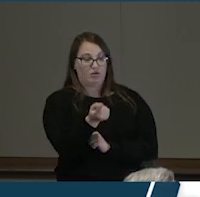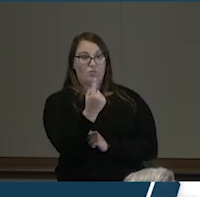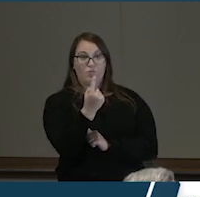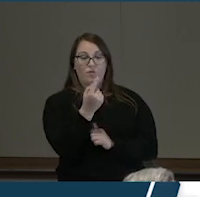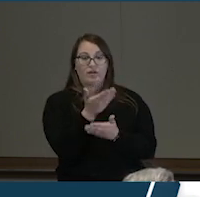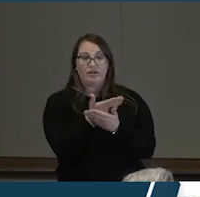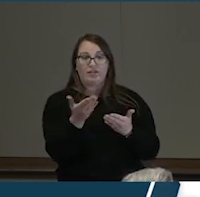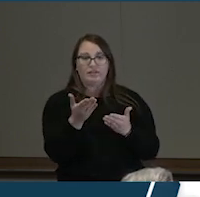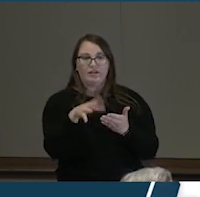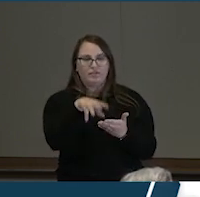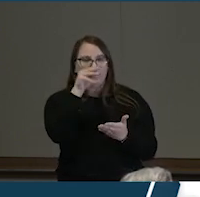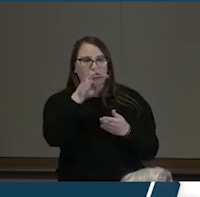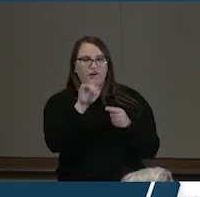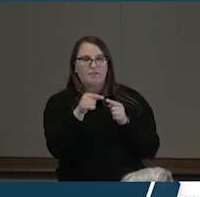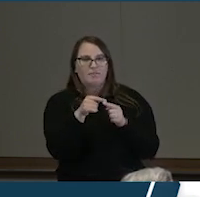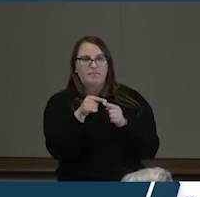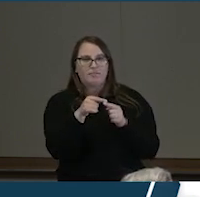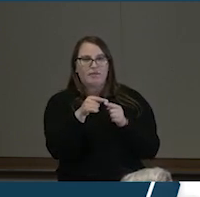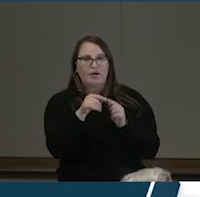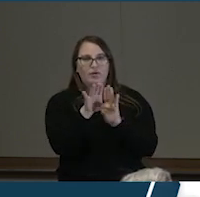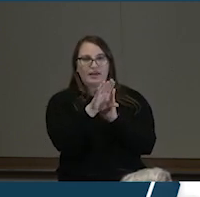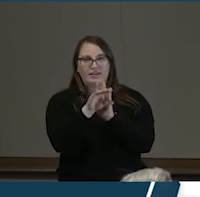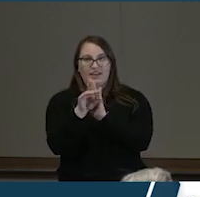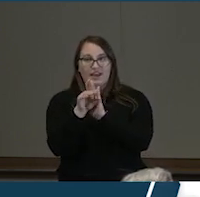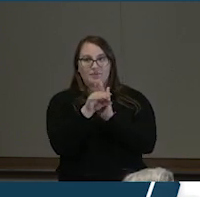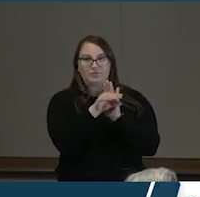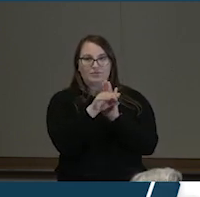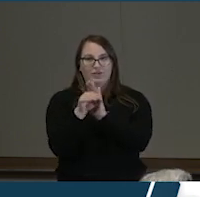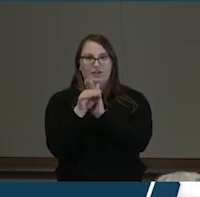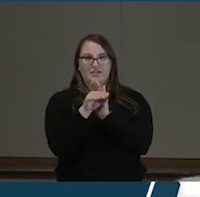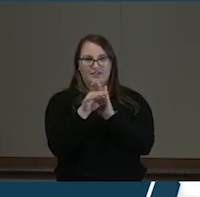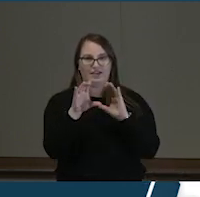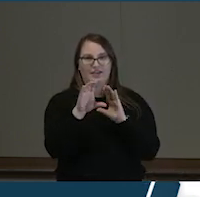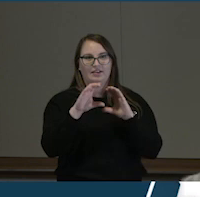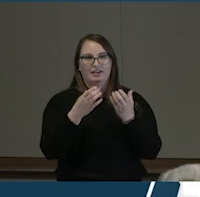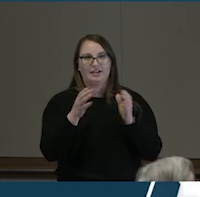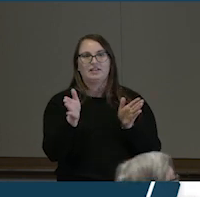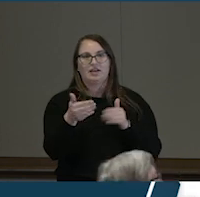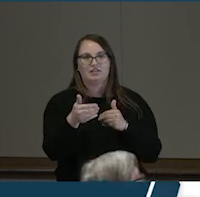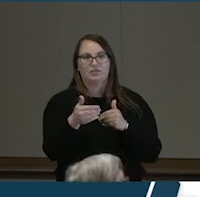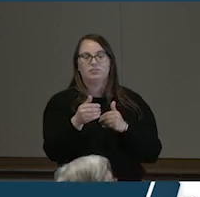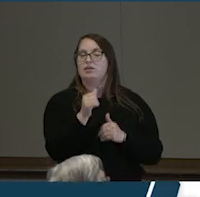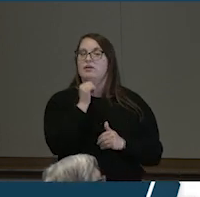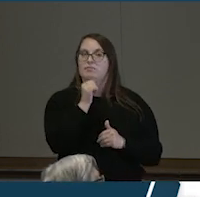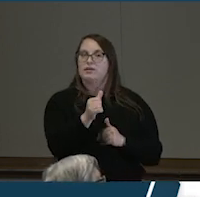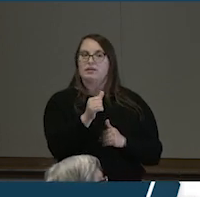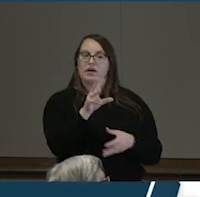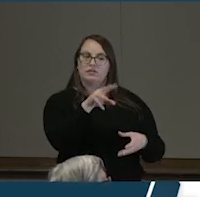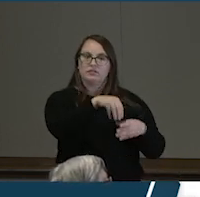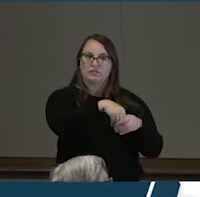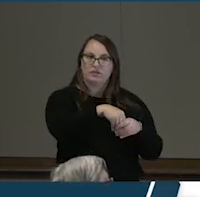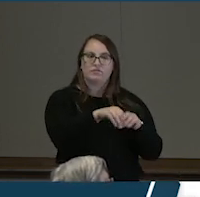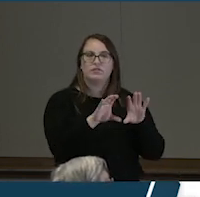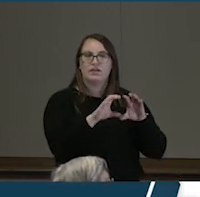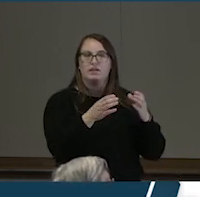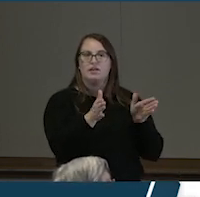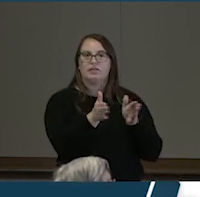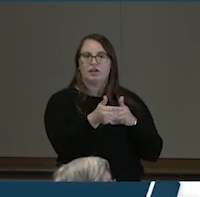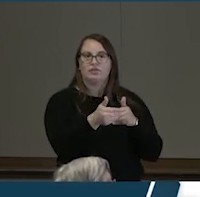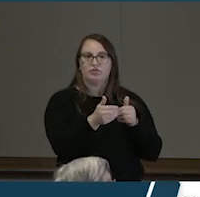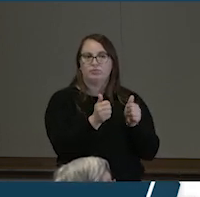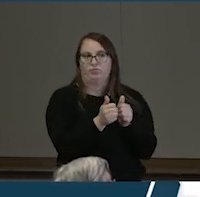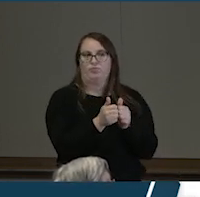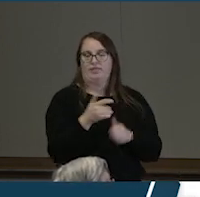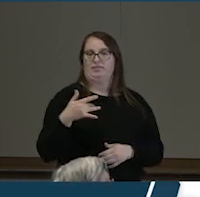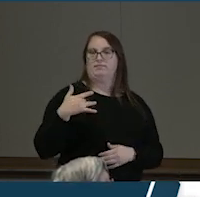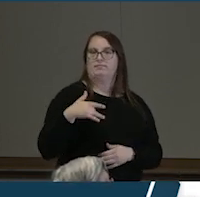it's a no-brainer. You go everywhere there's cameras, but there's not cameras in classrooms with kids who are vulnerable. So it did